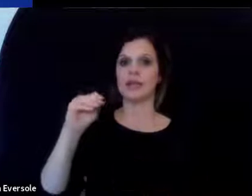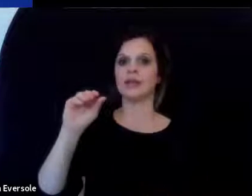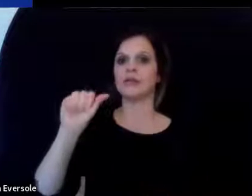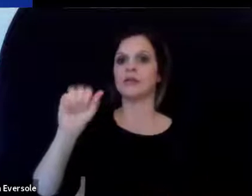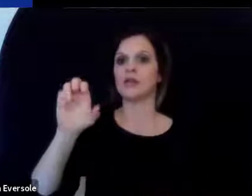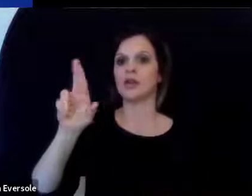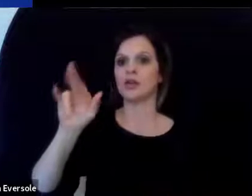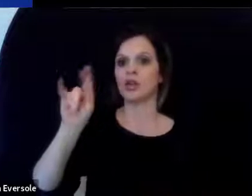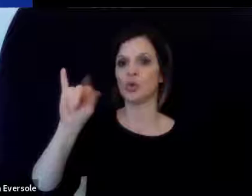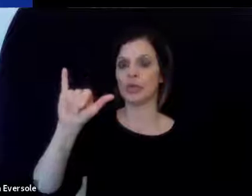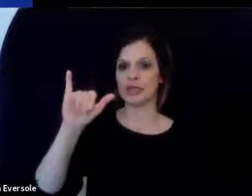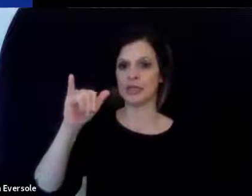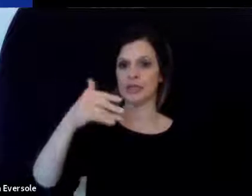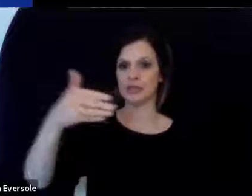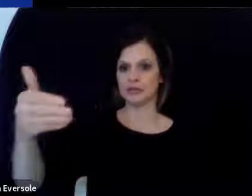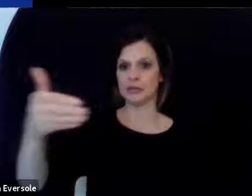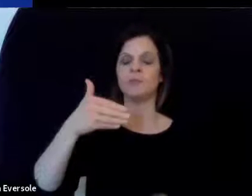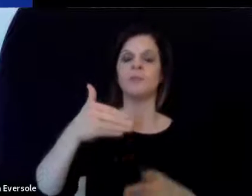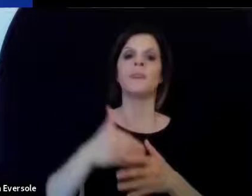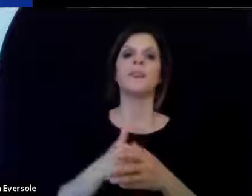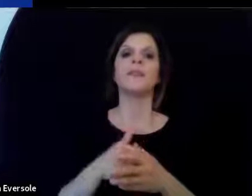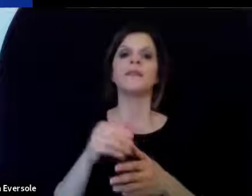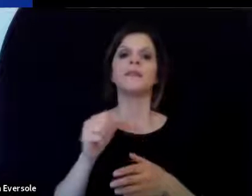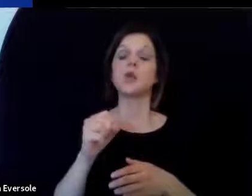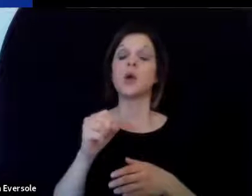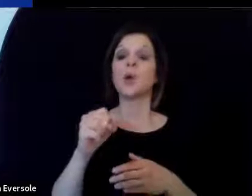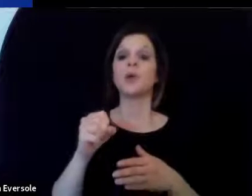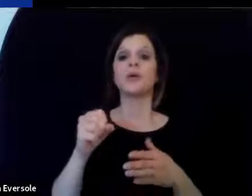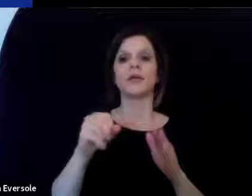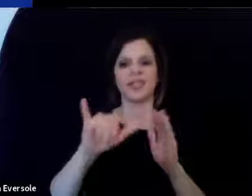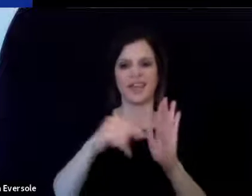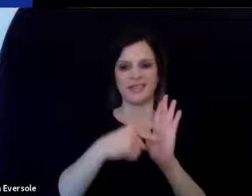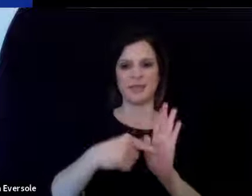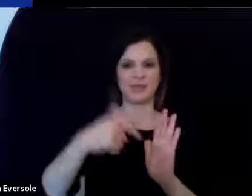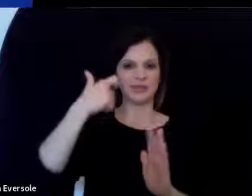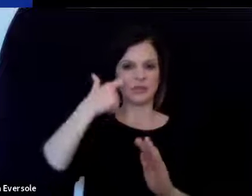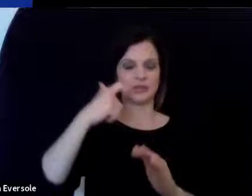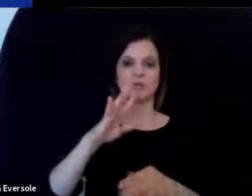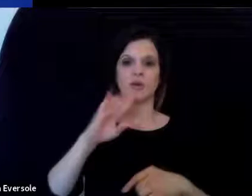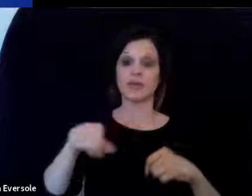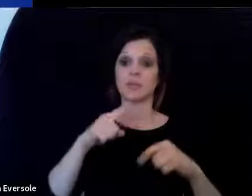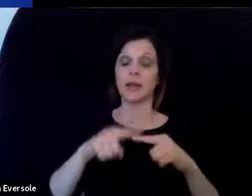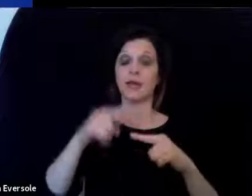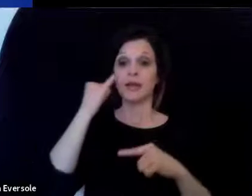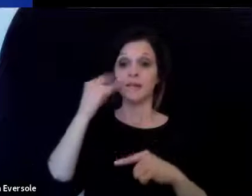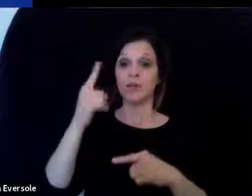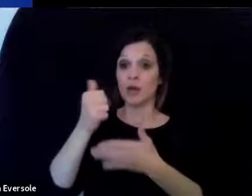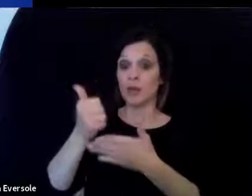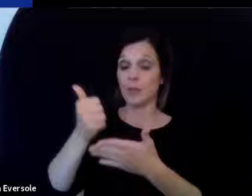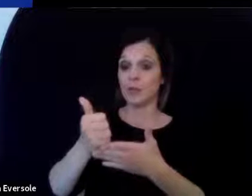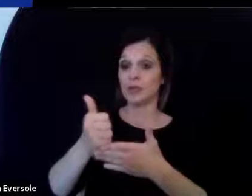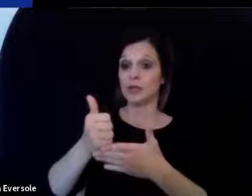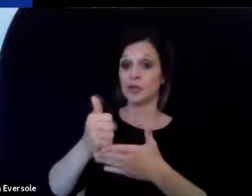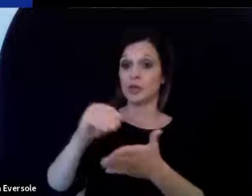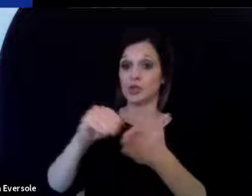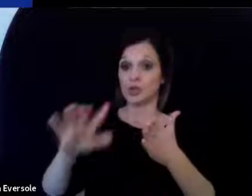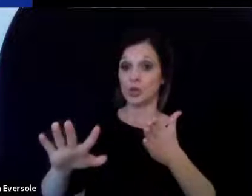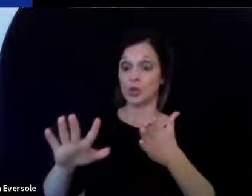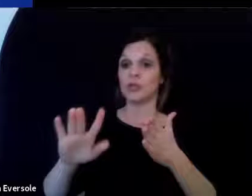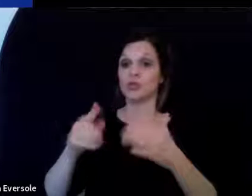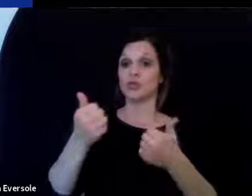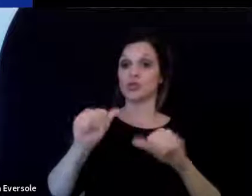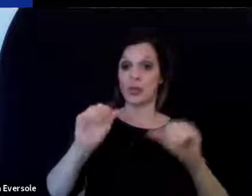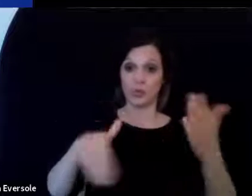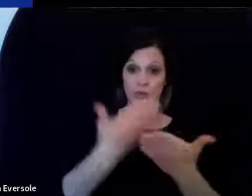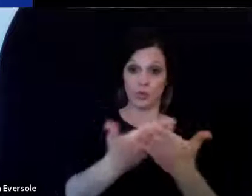provided. You're helping a kiddo or a learner with charge get from one class to the other, right? And what they can see and